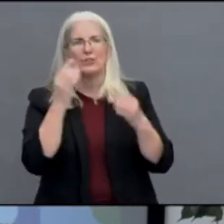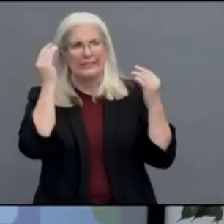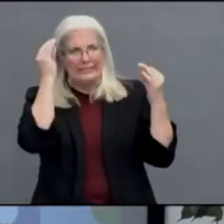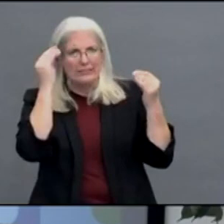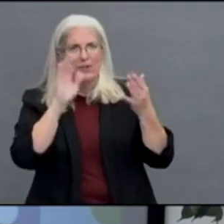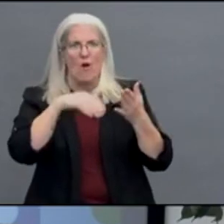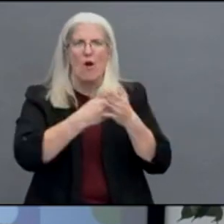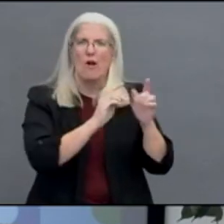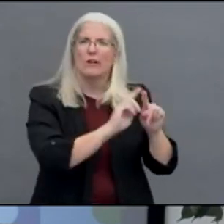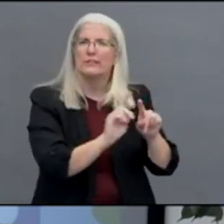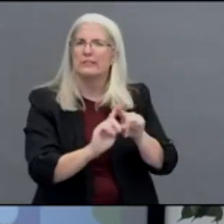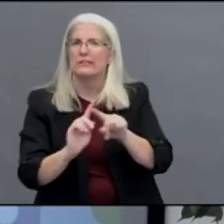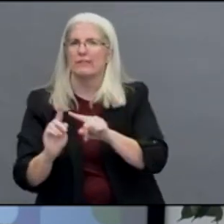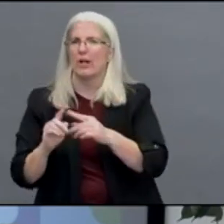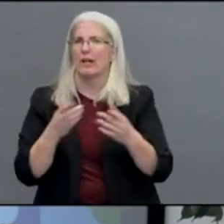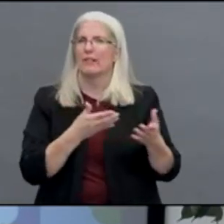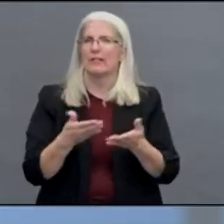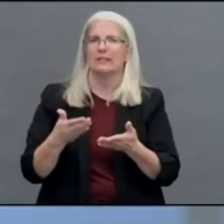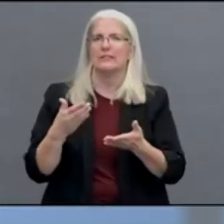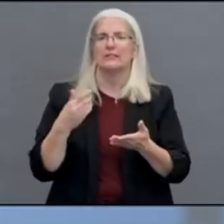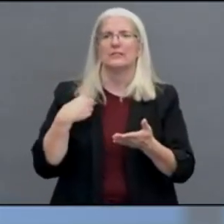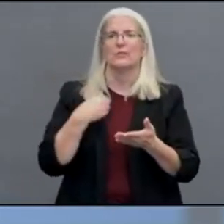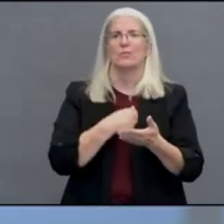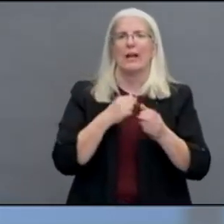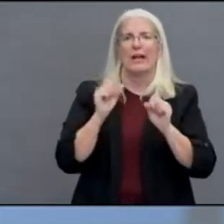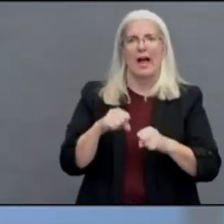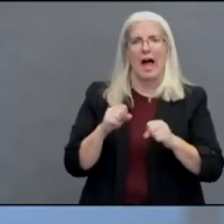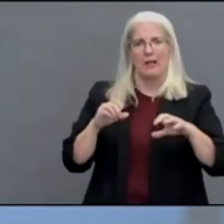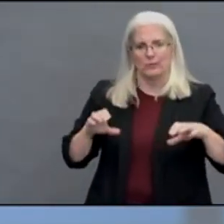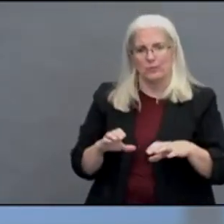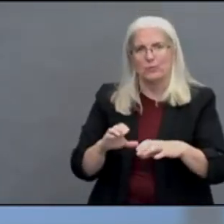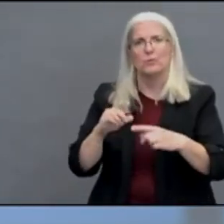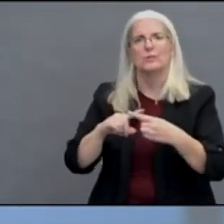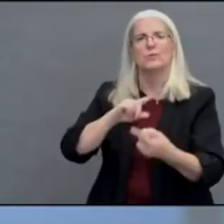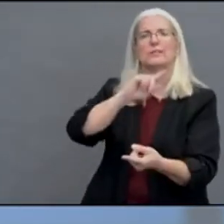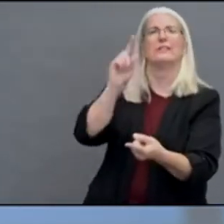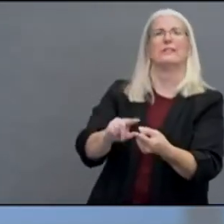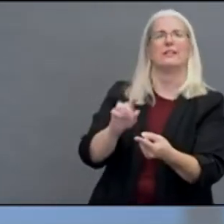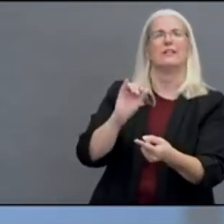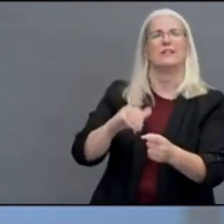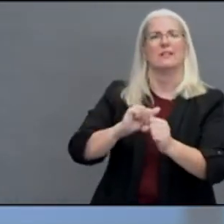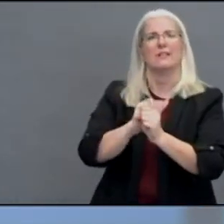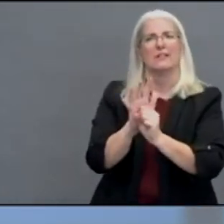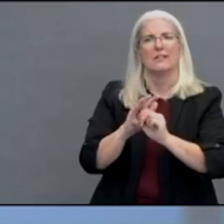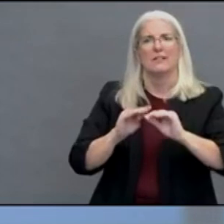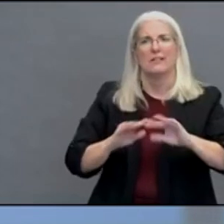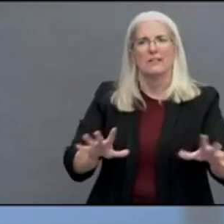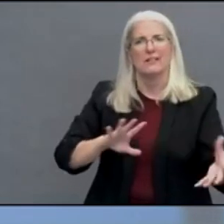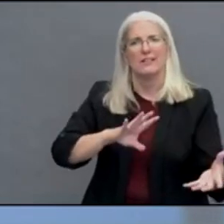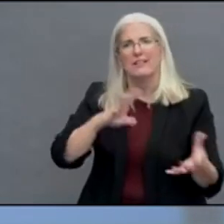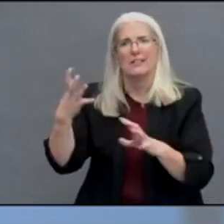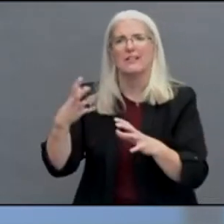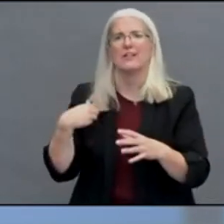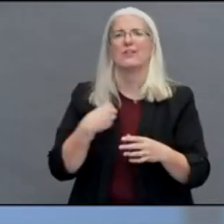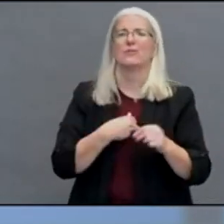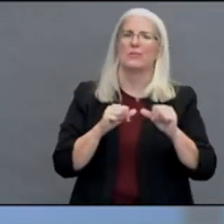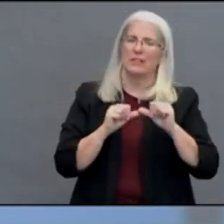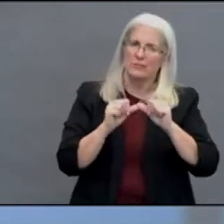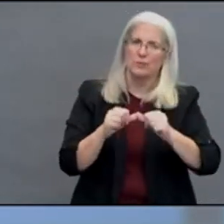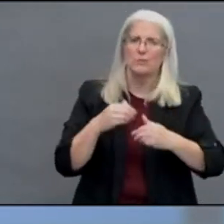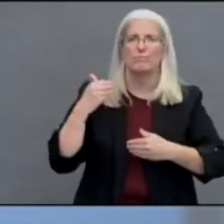pandemic. And our county is doing great. We got to keep pushing forward. Thank you all for tuning in again today.